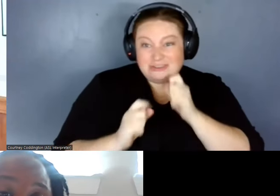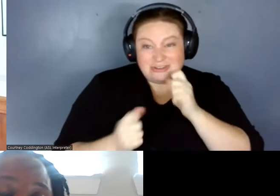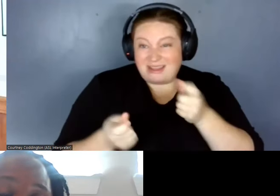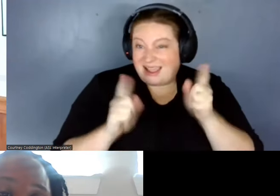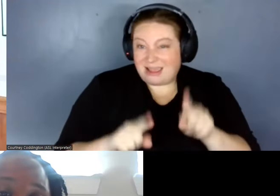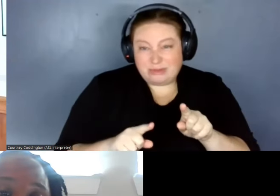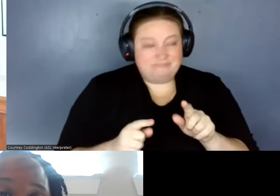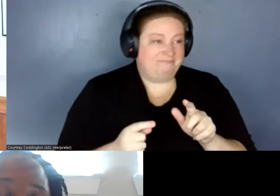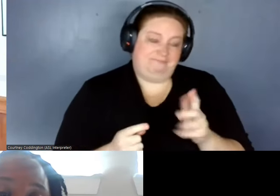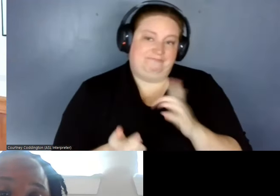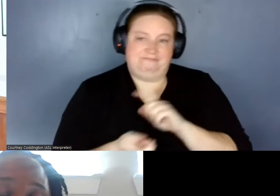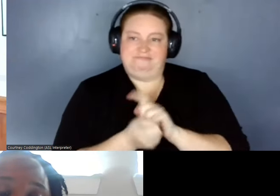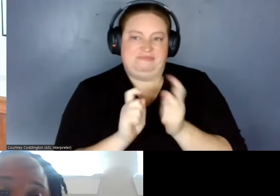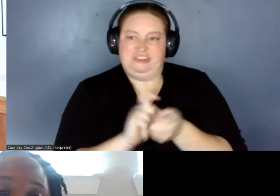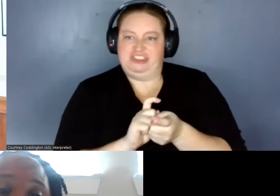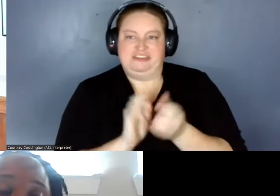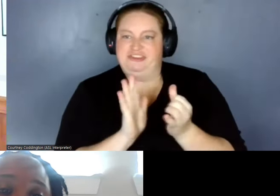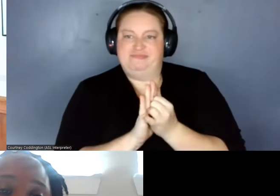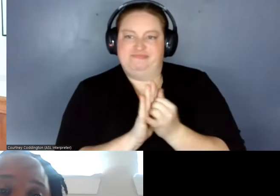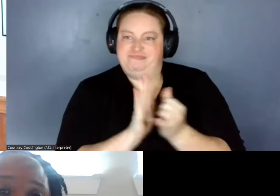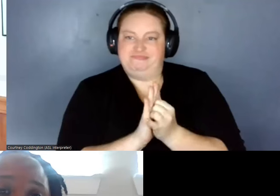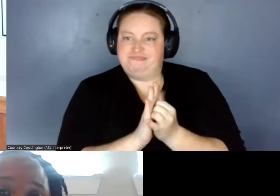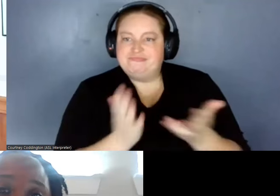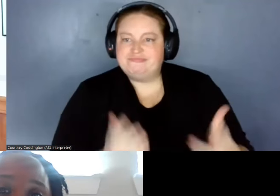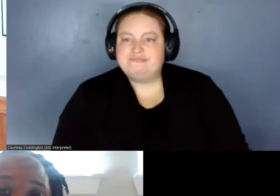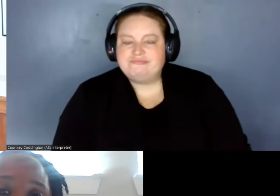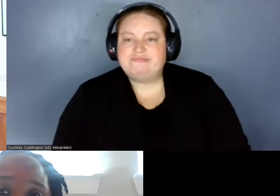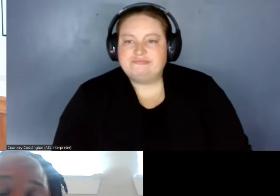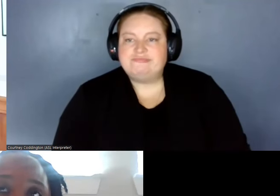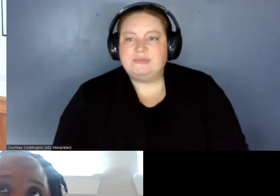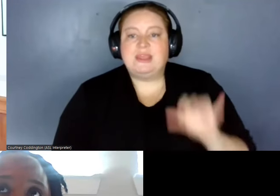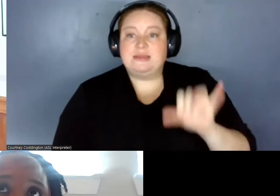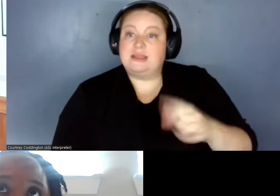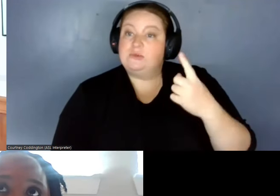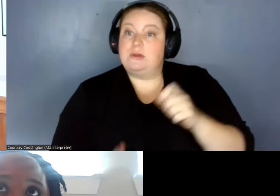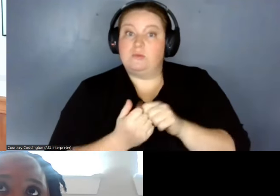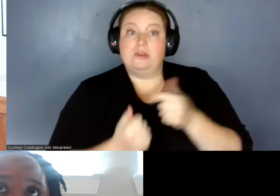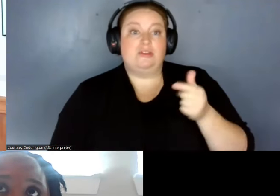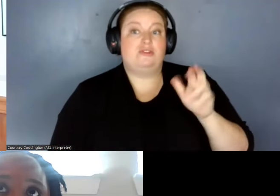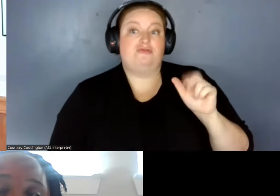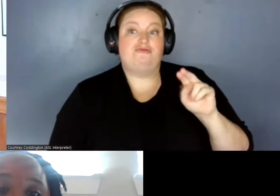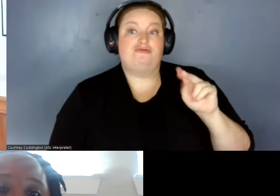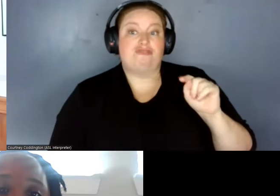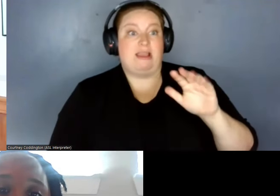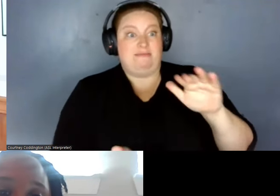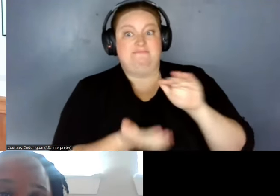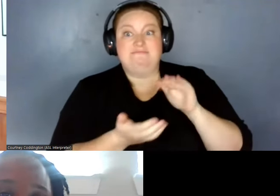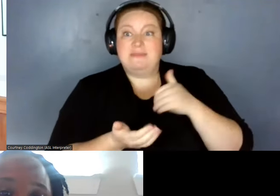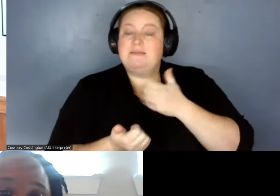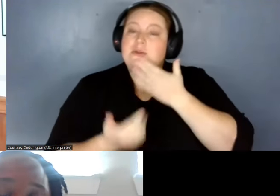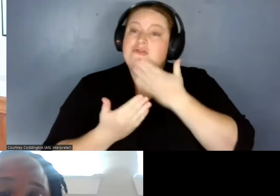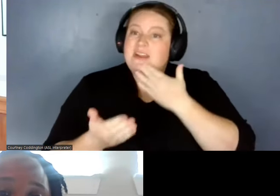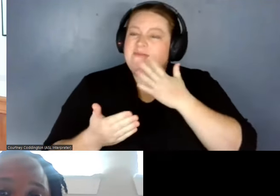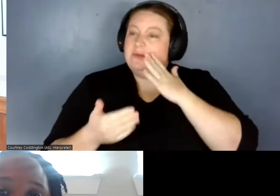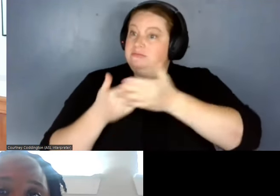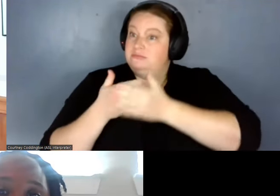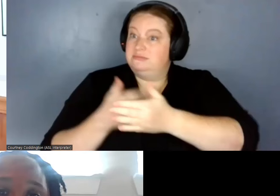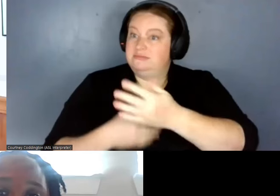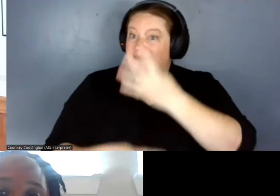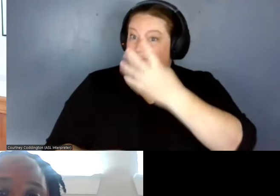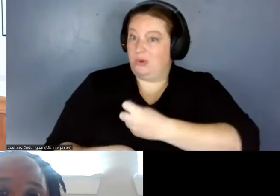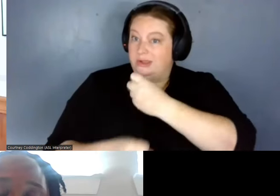be made. And that is one thing with this grant that I'm grateful that we are able, over the course of the